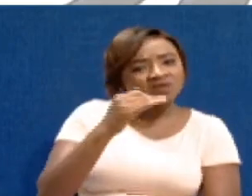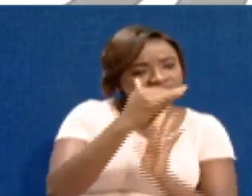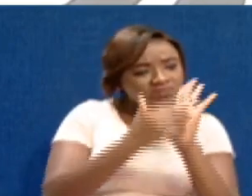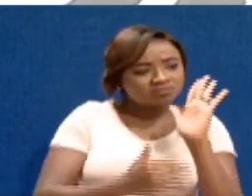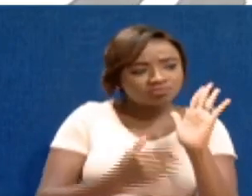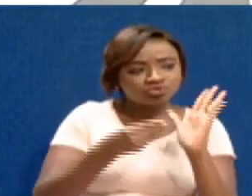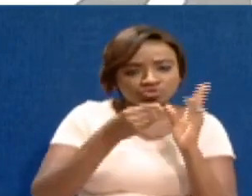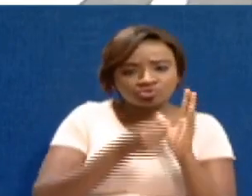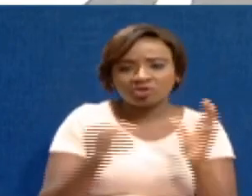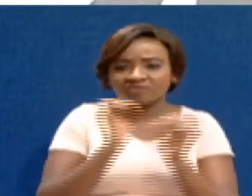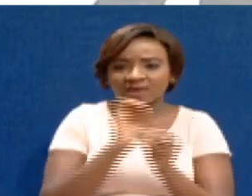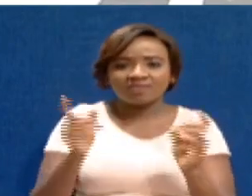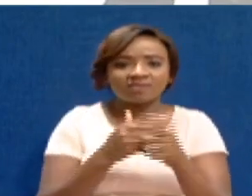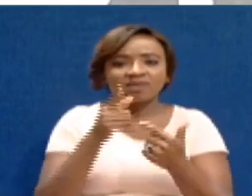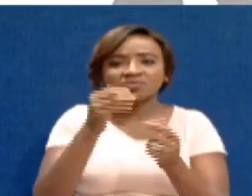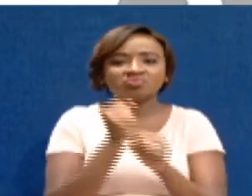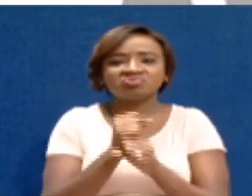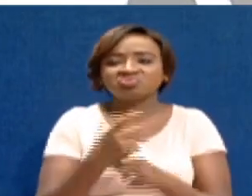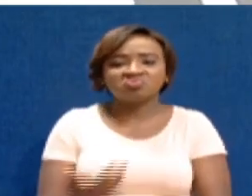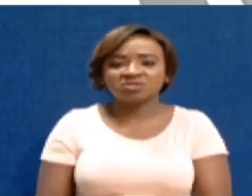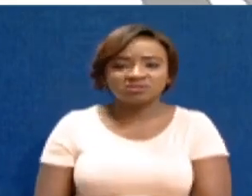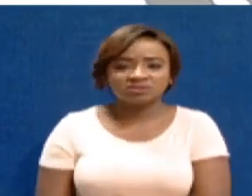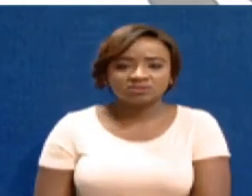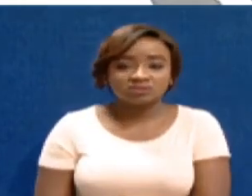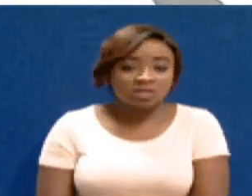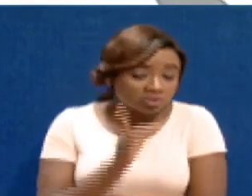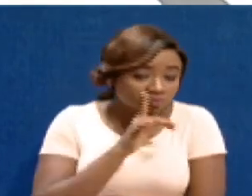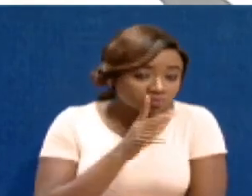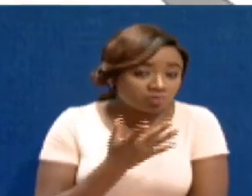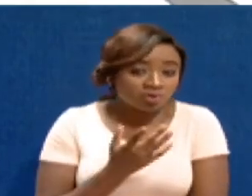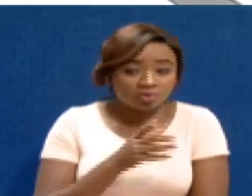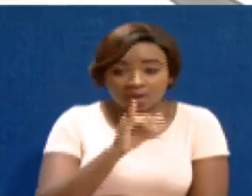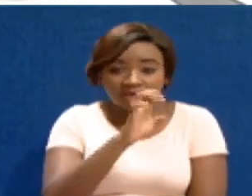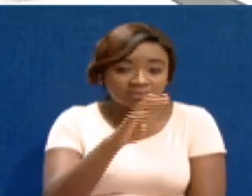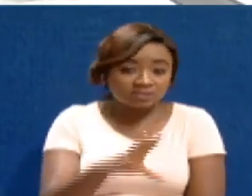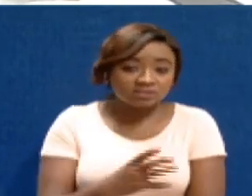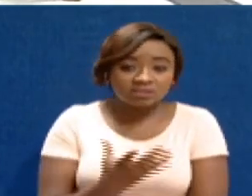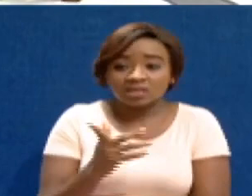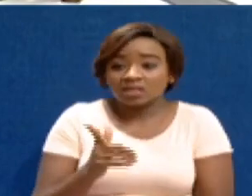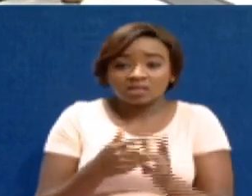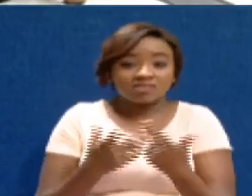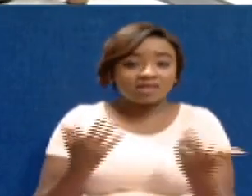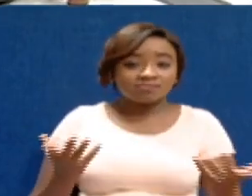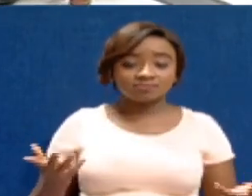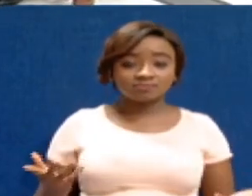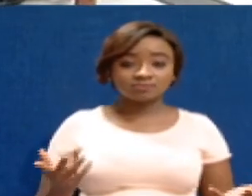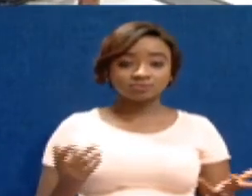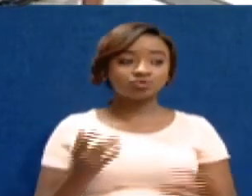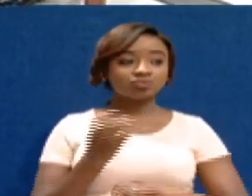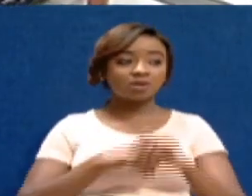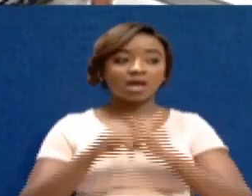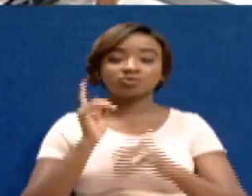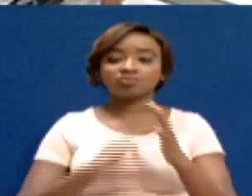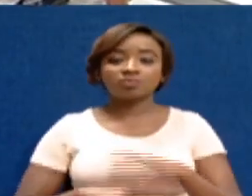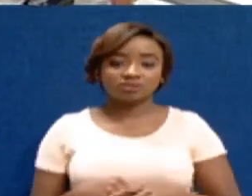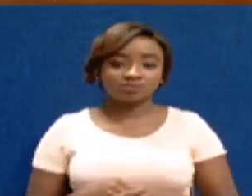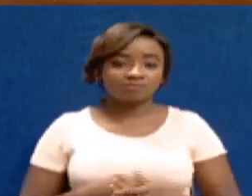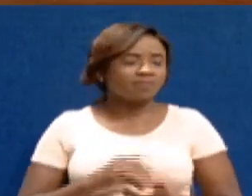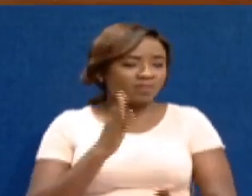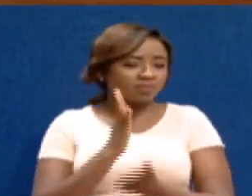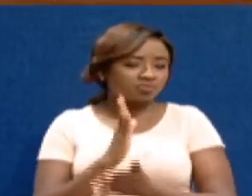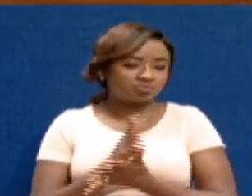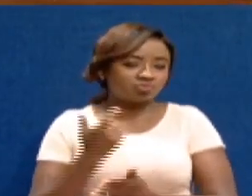the constitution, we are asking that we want to engage with the document. And Jennifer has mentioned the word consensus. And that is